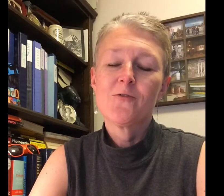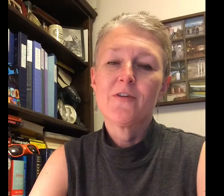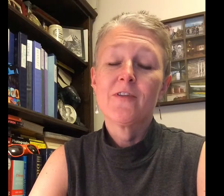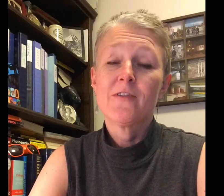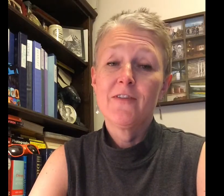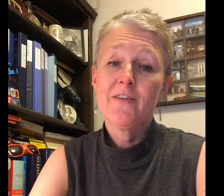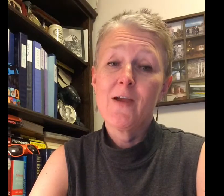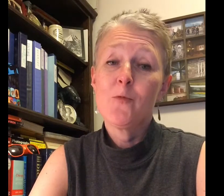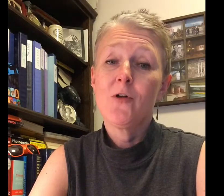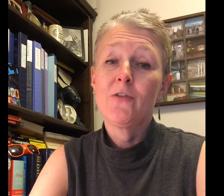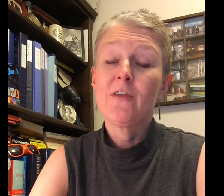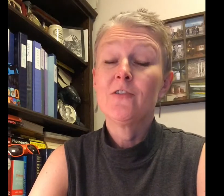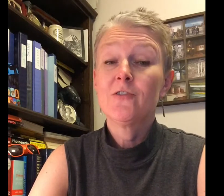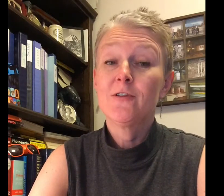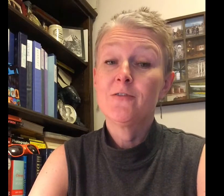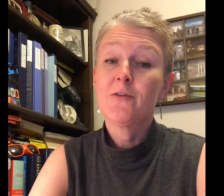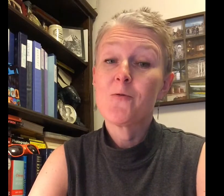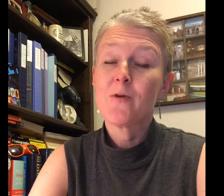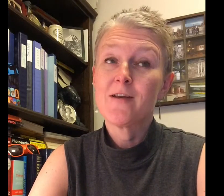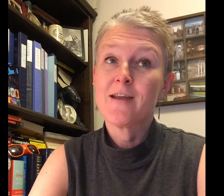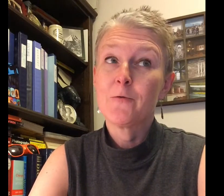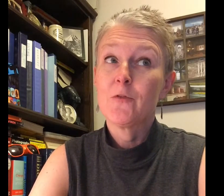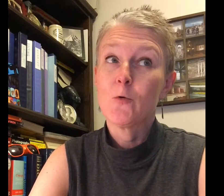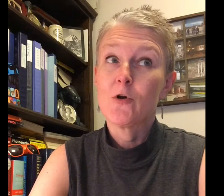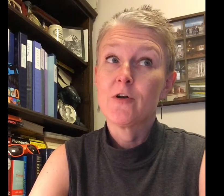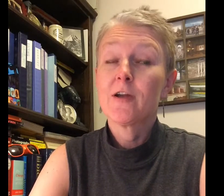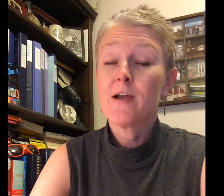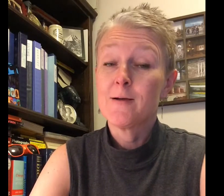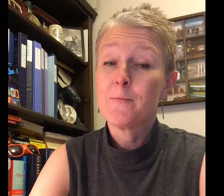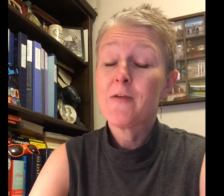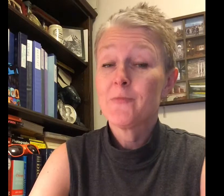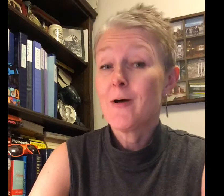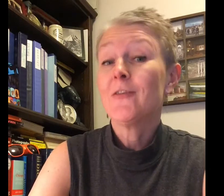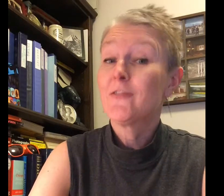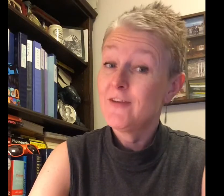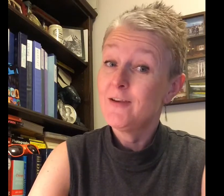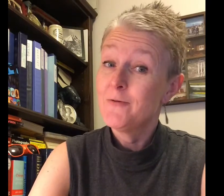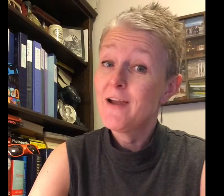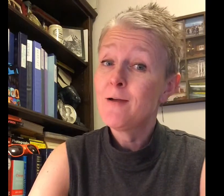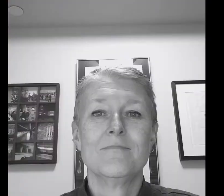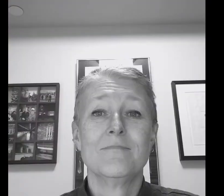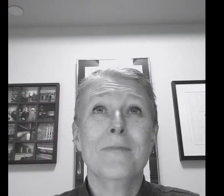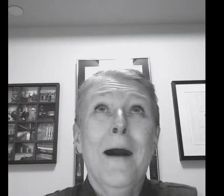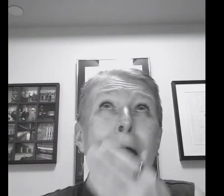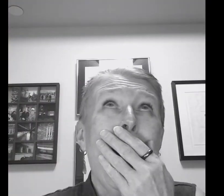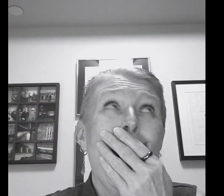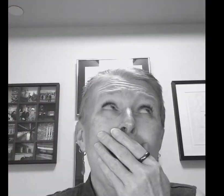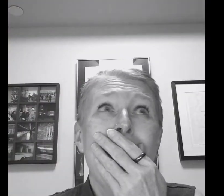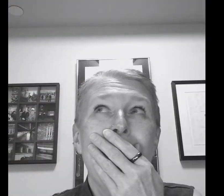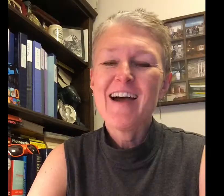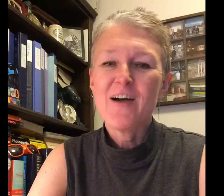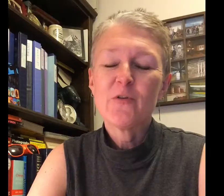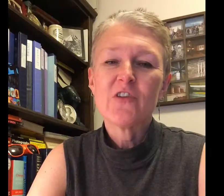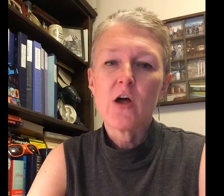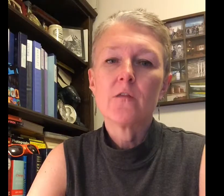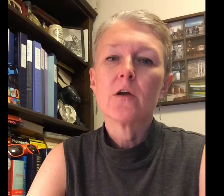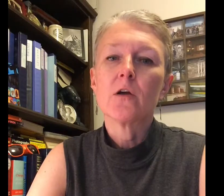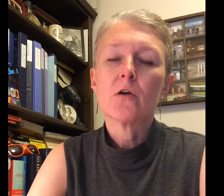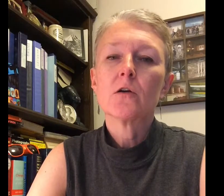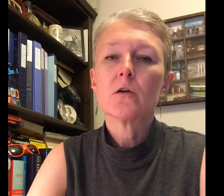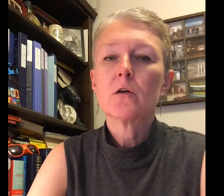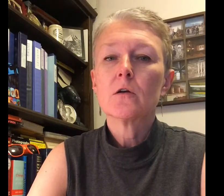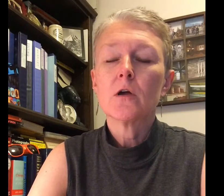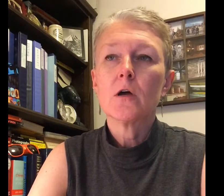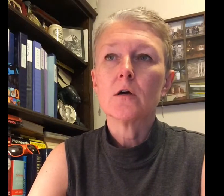So of course, in this example, they should have written out the word come, spelled C-U-M. That was not